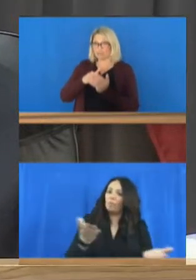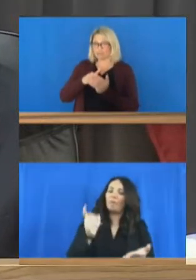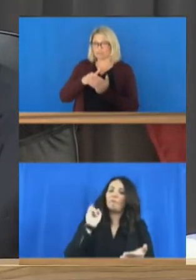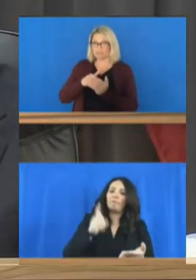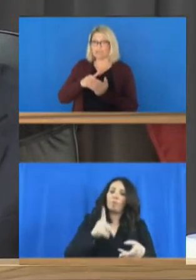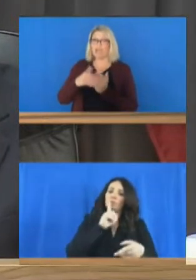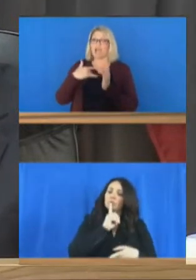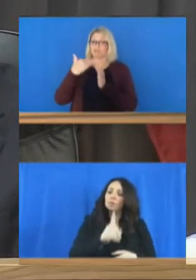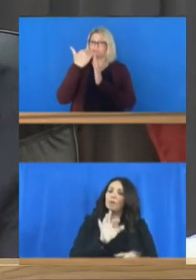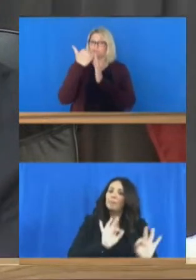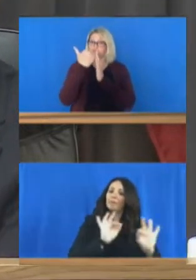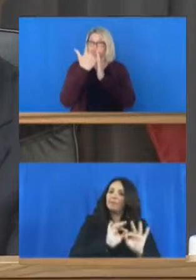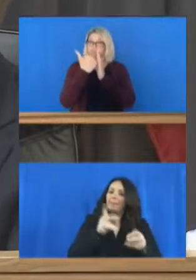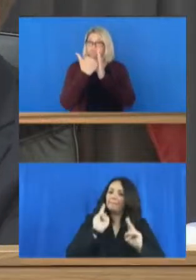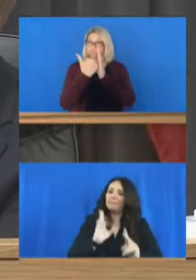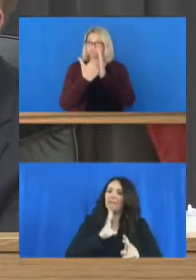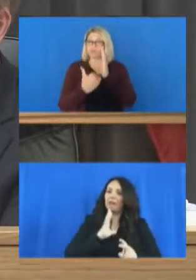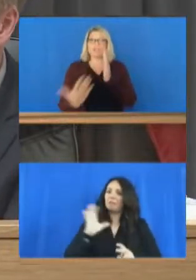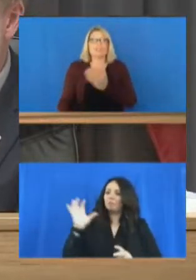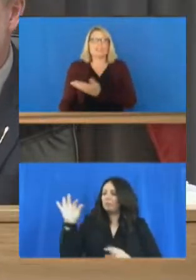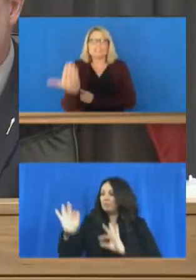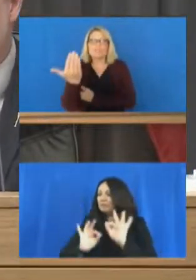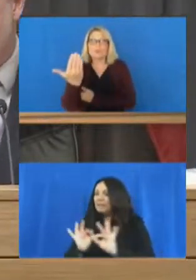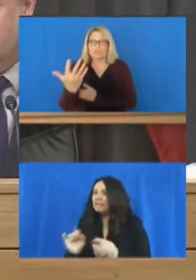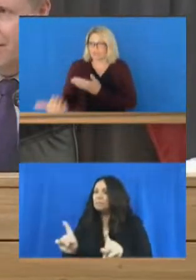to be able to get vaccinated.